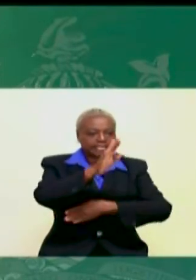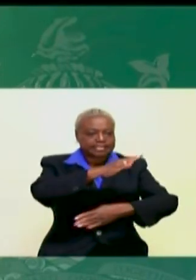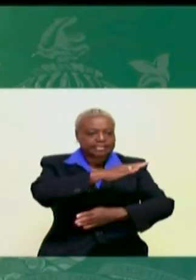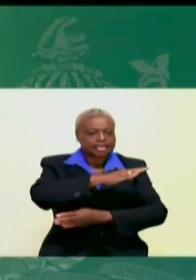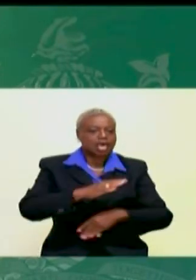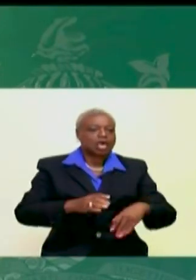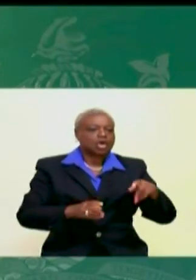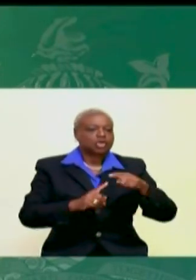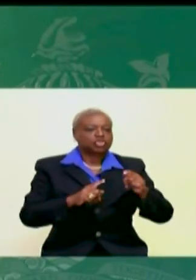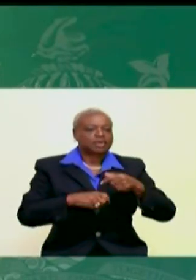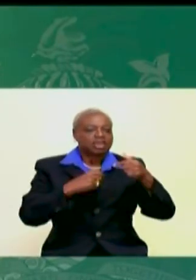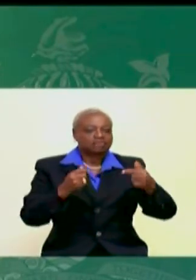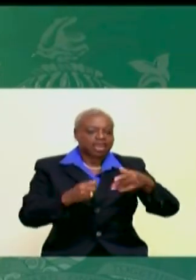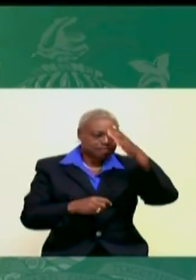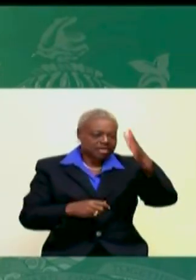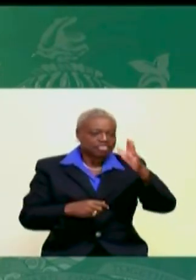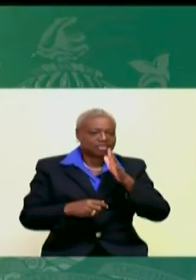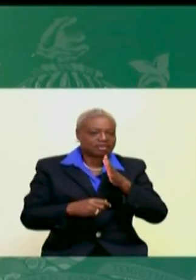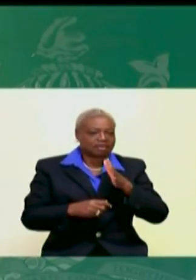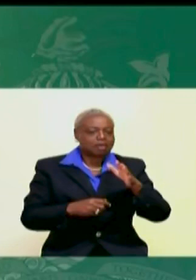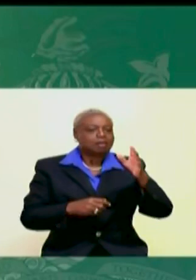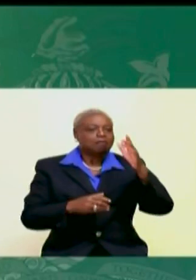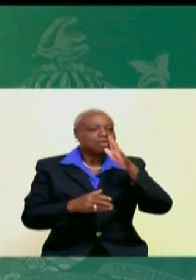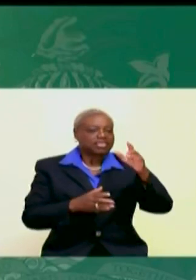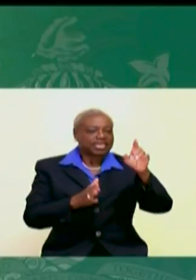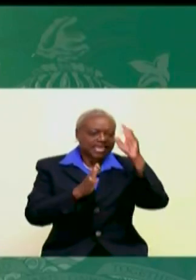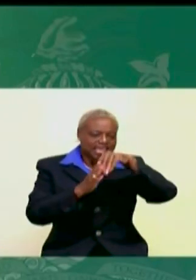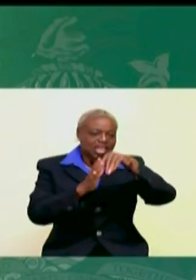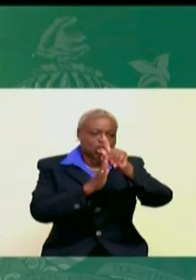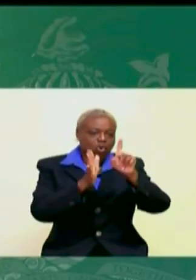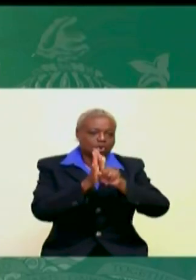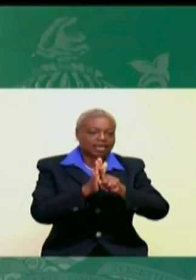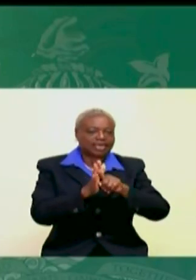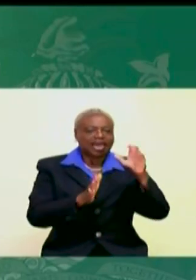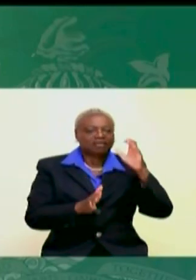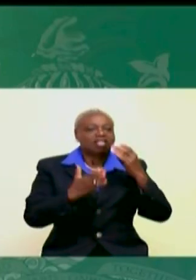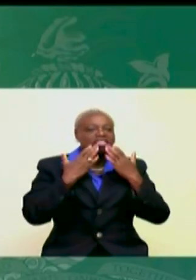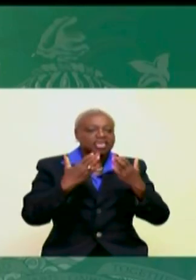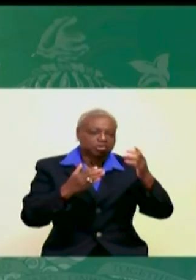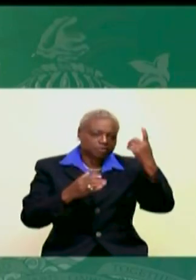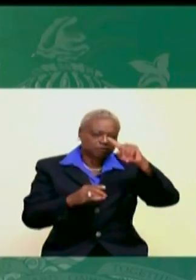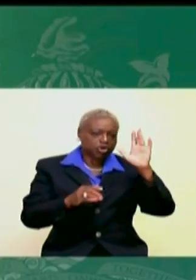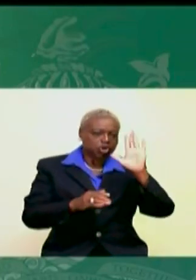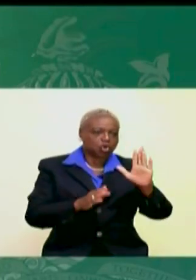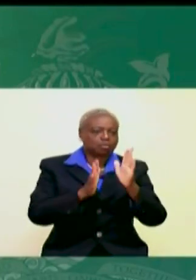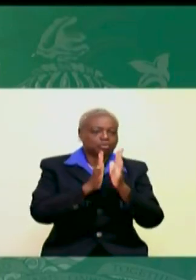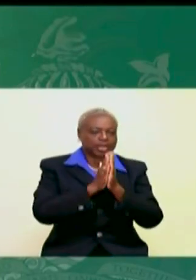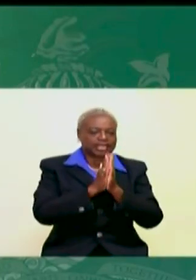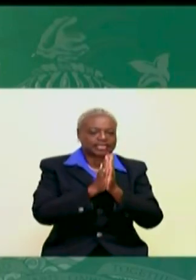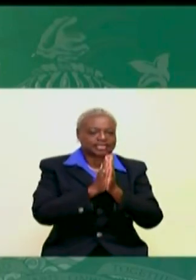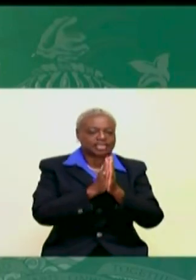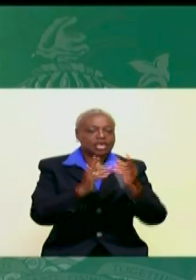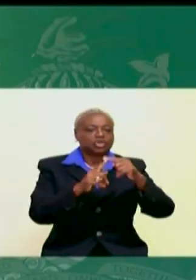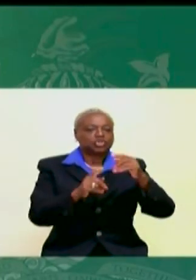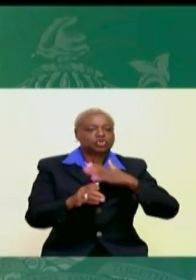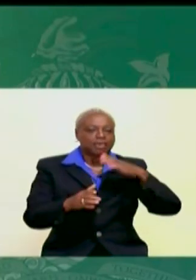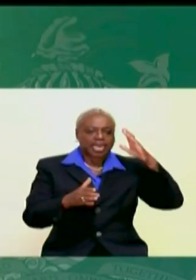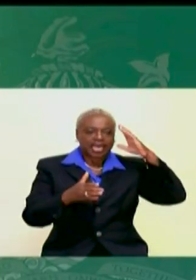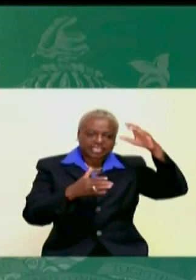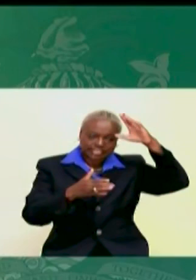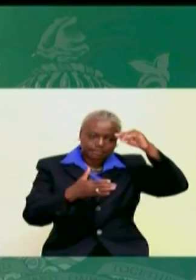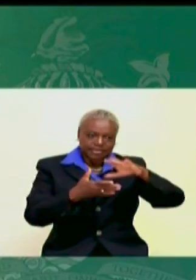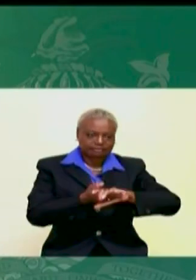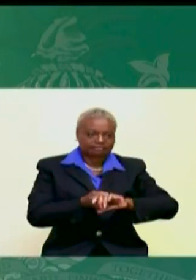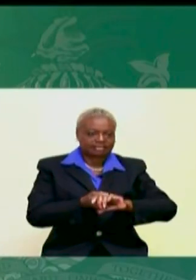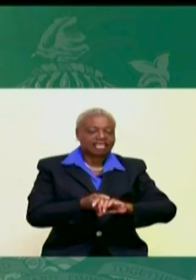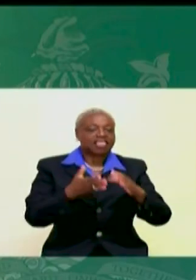my grandmother, Hyson, my mother-in-law, Carol, thank you so much for your prayers. To my husband, Leander, thank